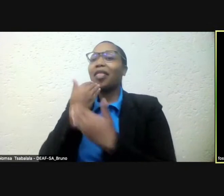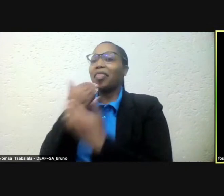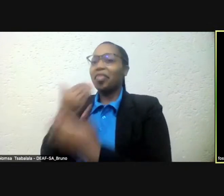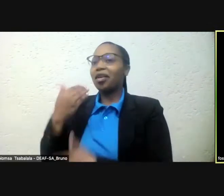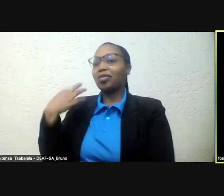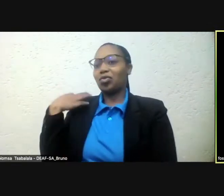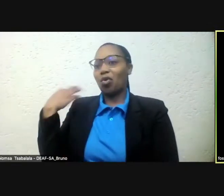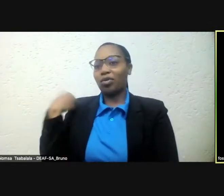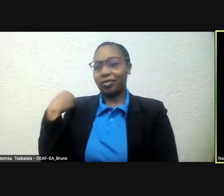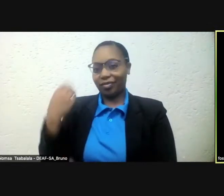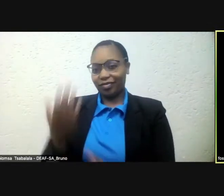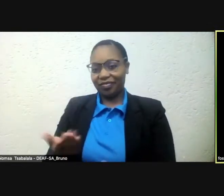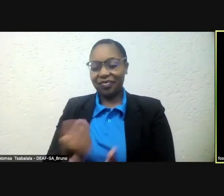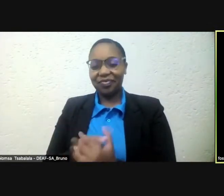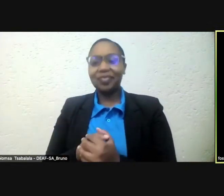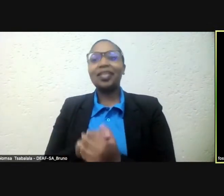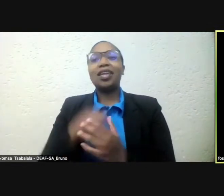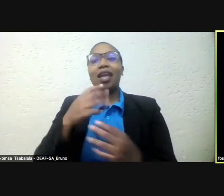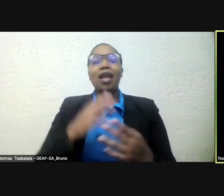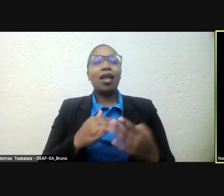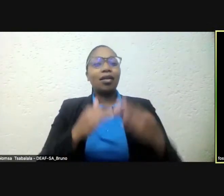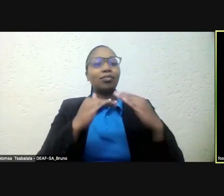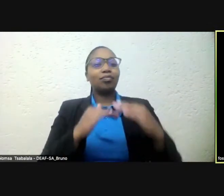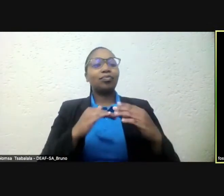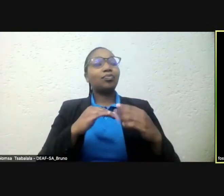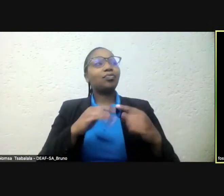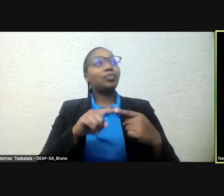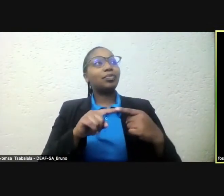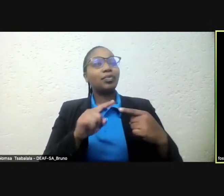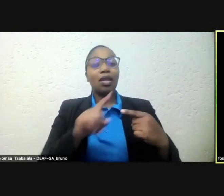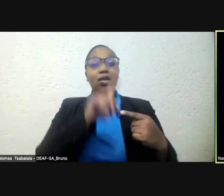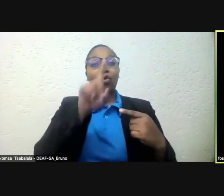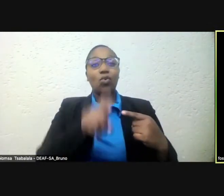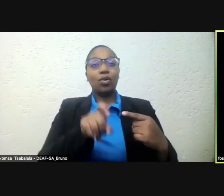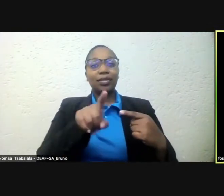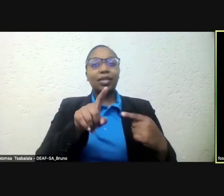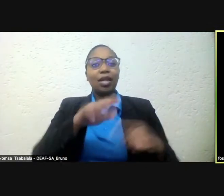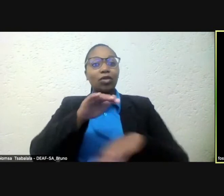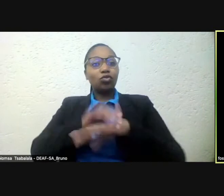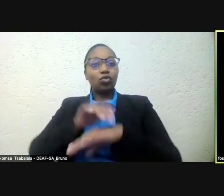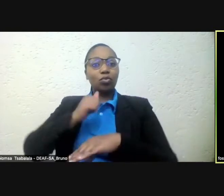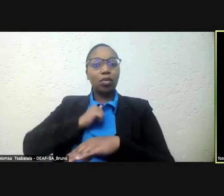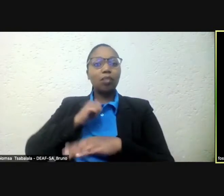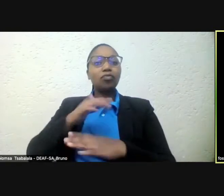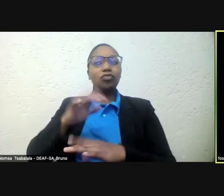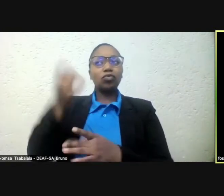The first question of the second round is as follows. A friend of mine told me that she took her